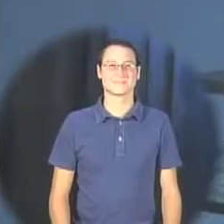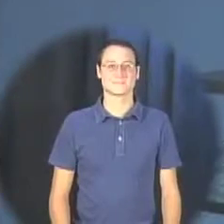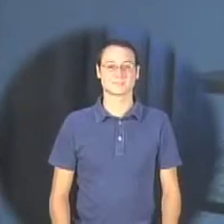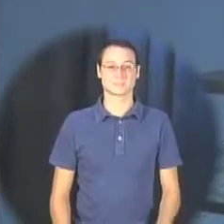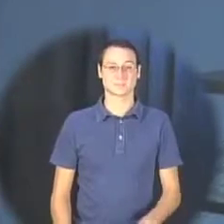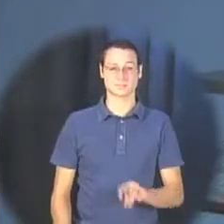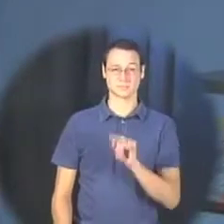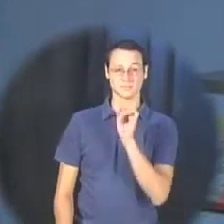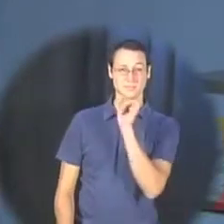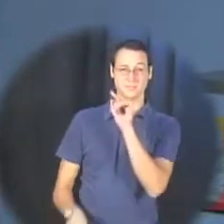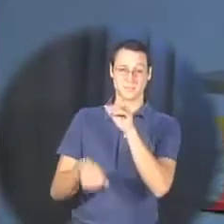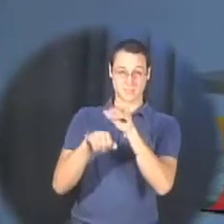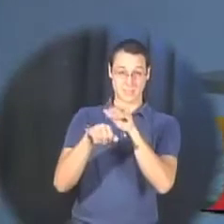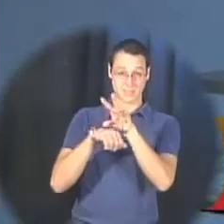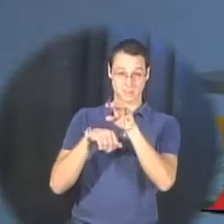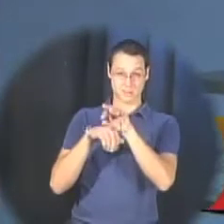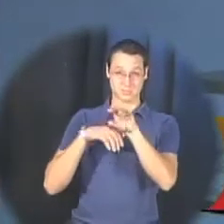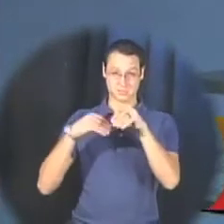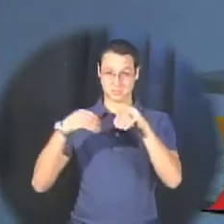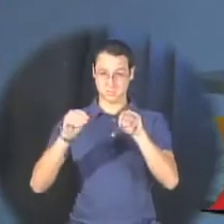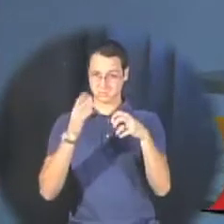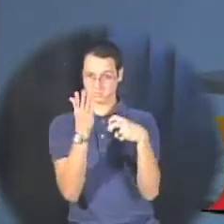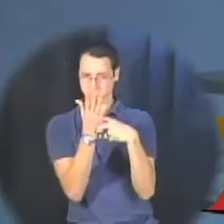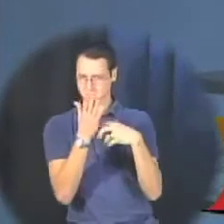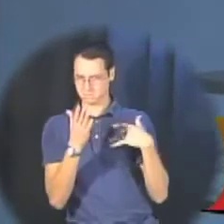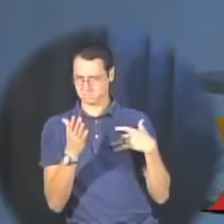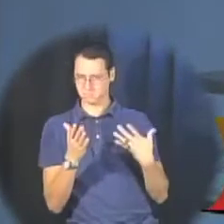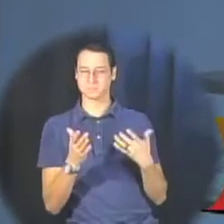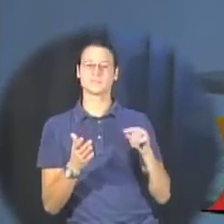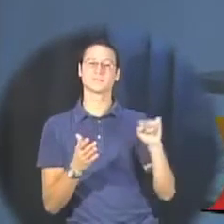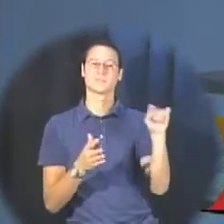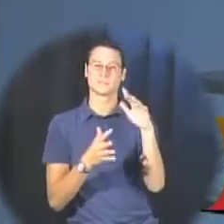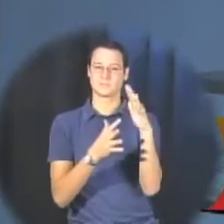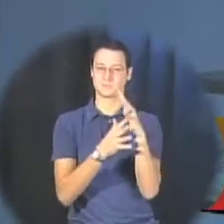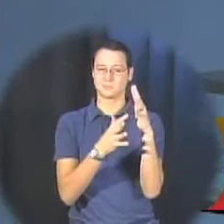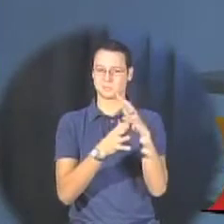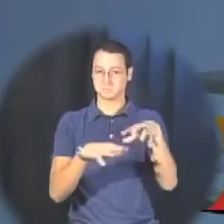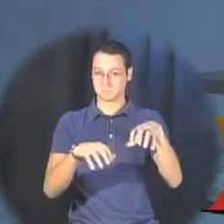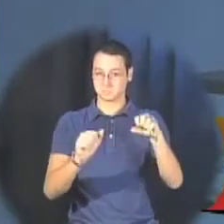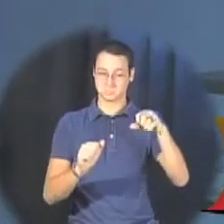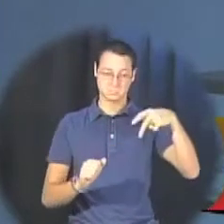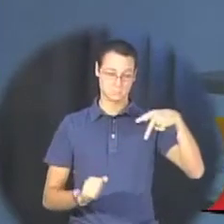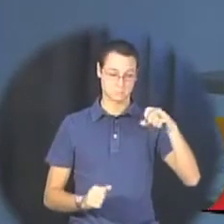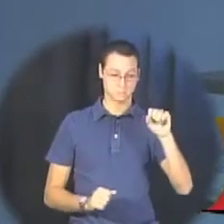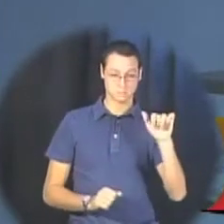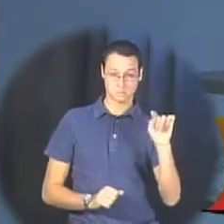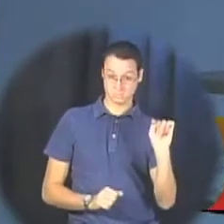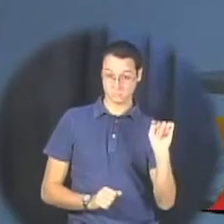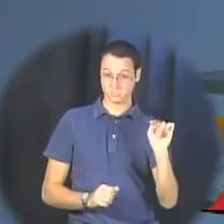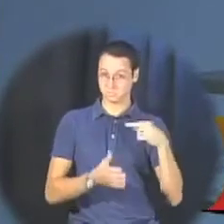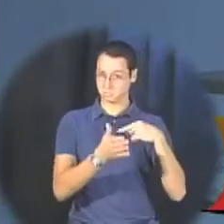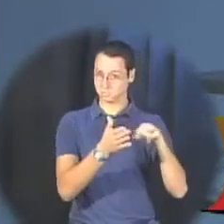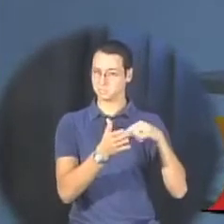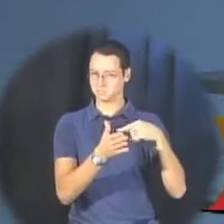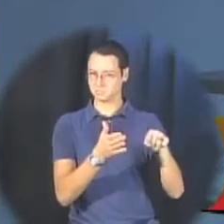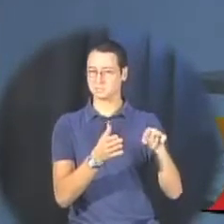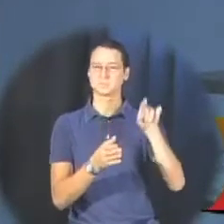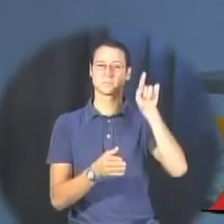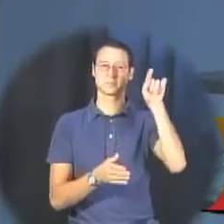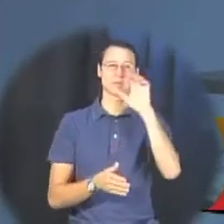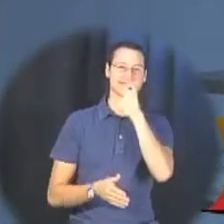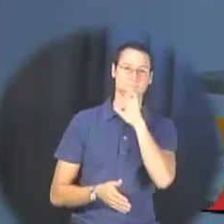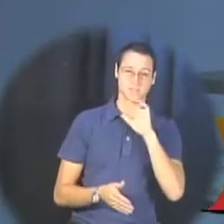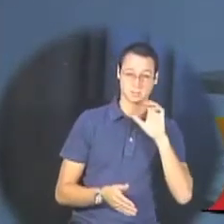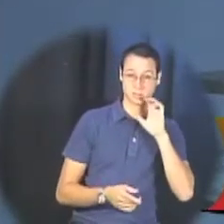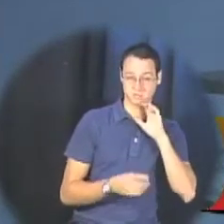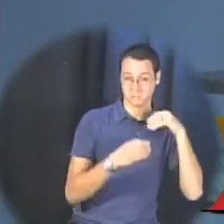guidance office is holding ticket sales for 11th graders interested in taking the PSAT this week during lunch, in the cafeteria, and after